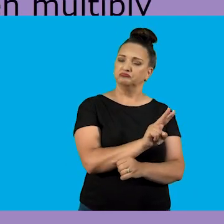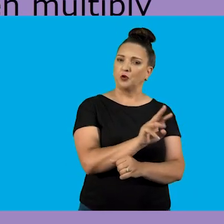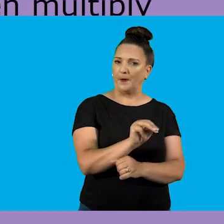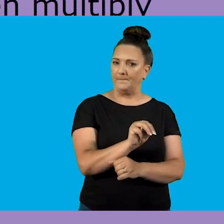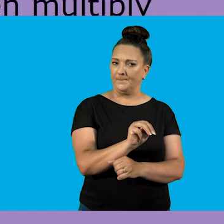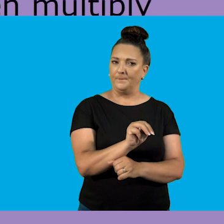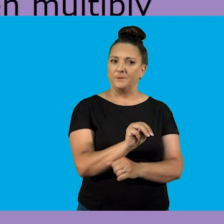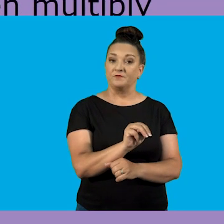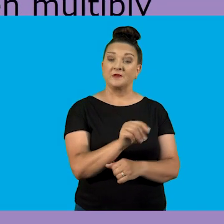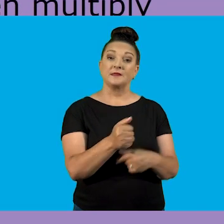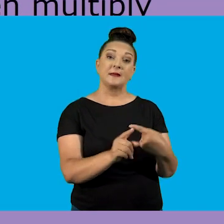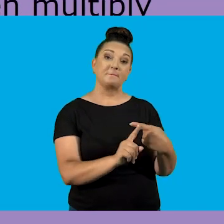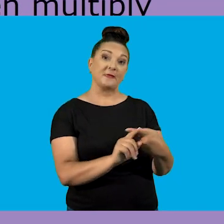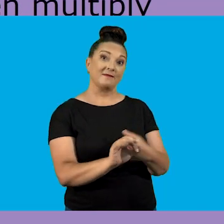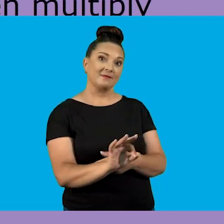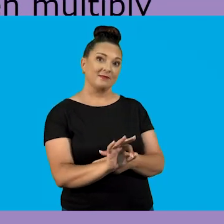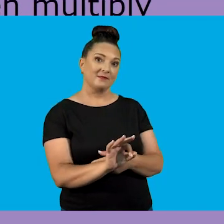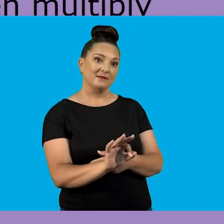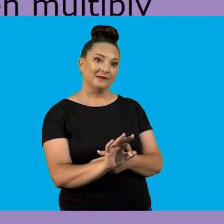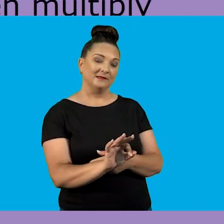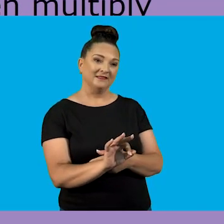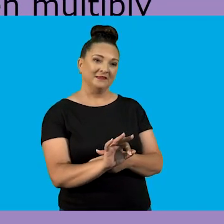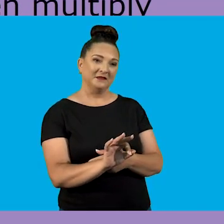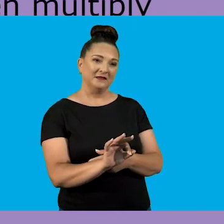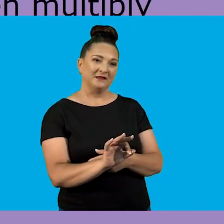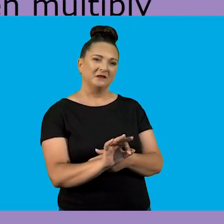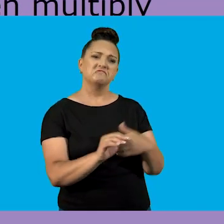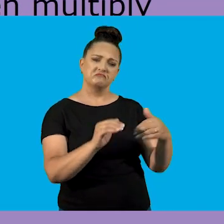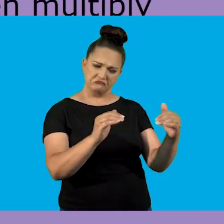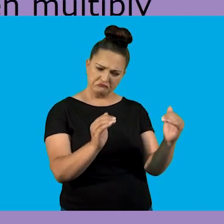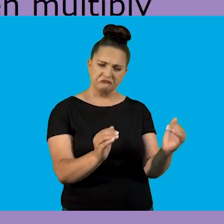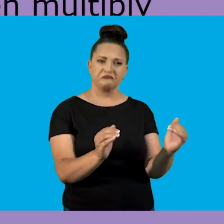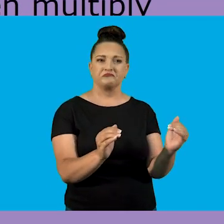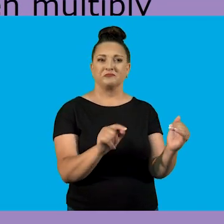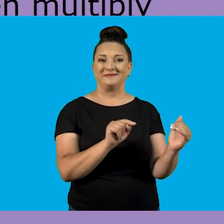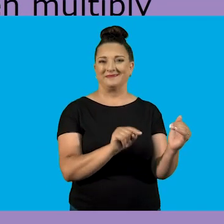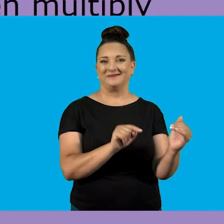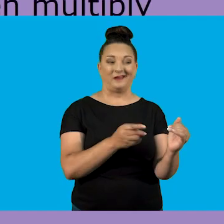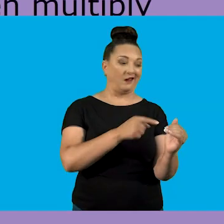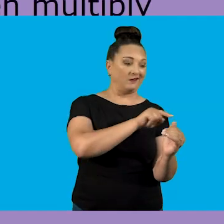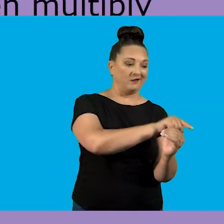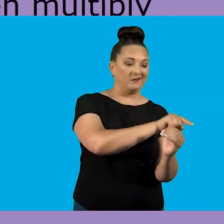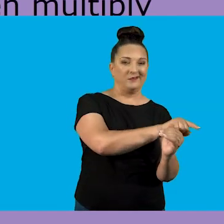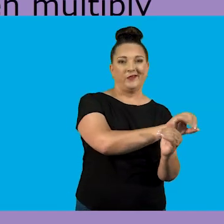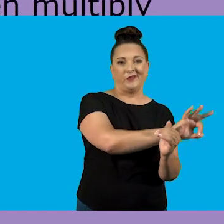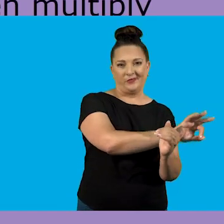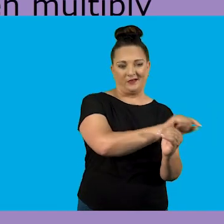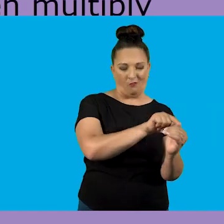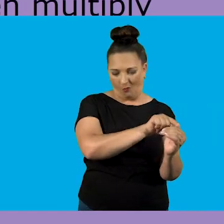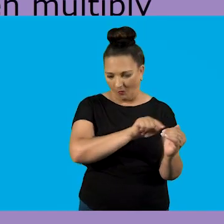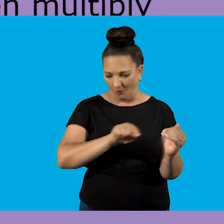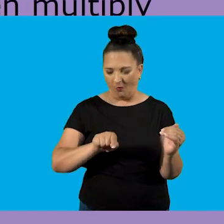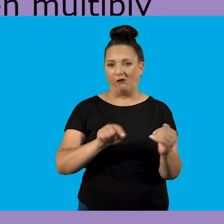to be our 2m. Then we added 3. And in the end, we went now and multiplied the whole